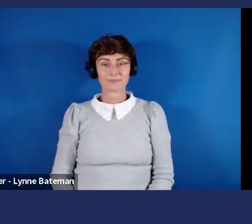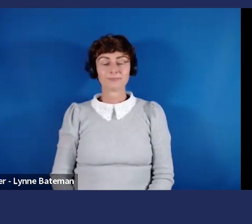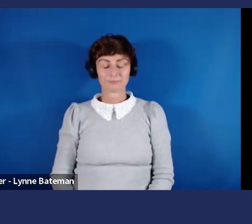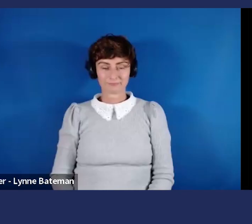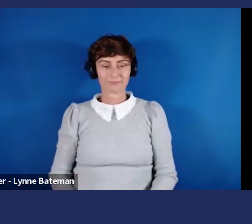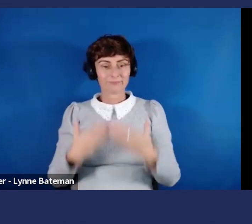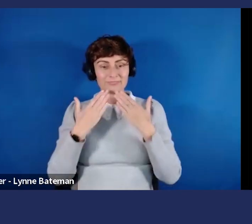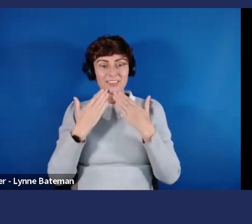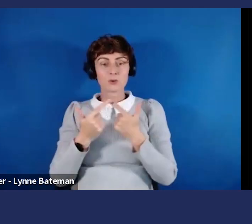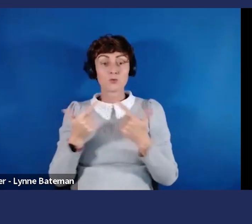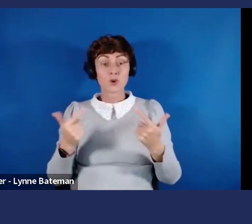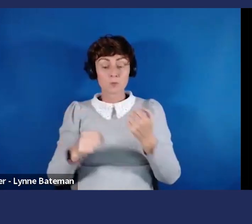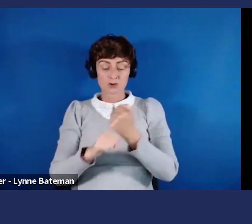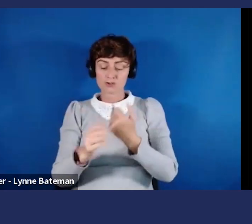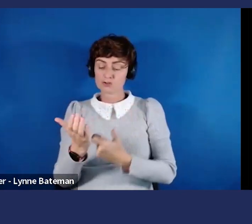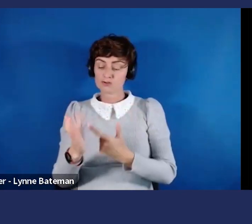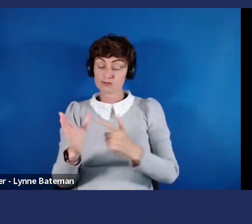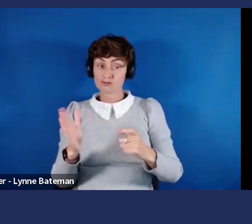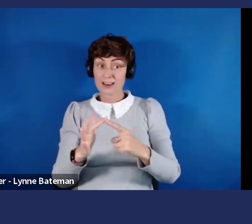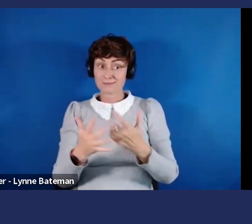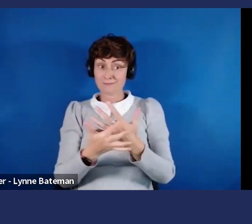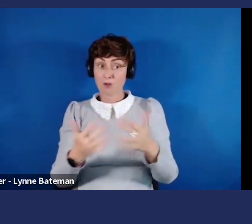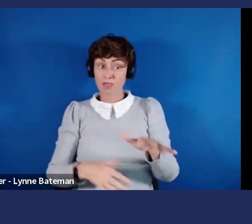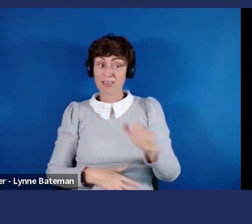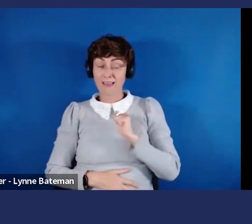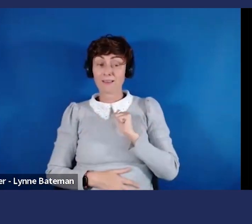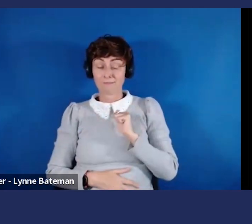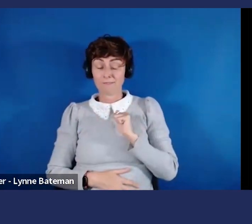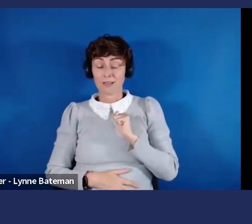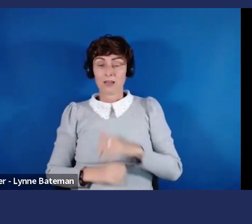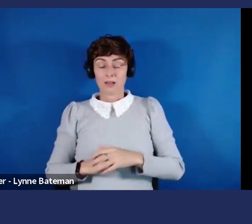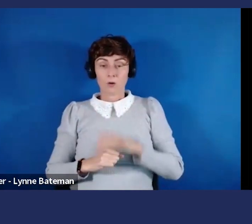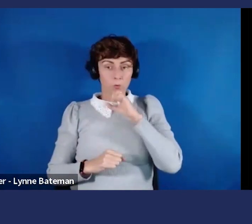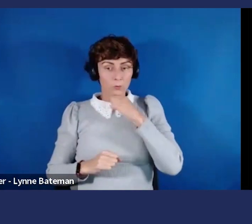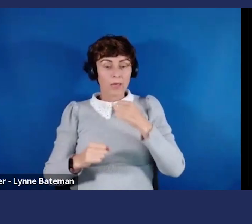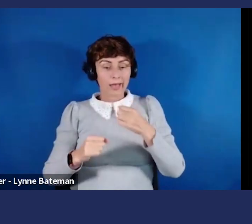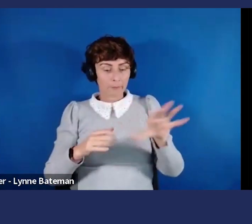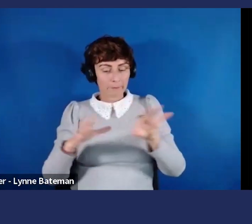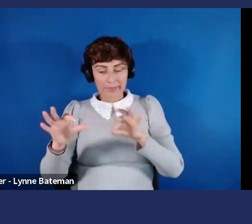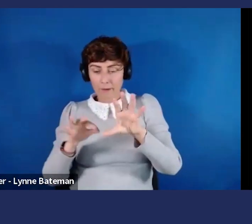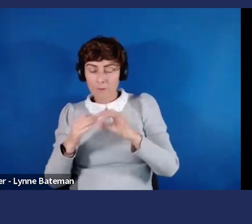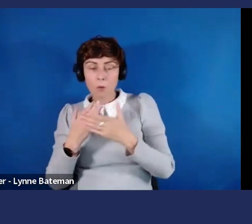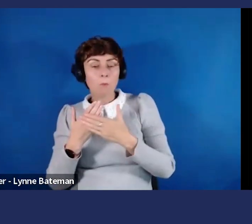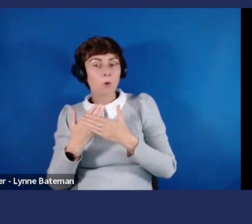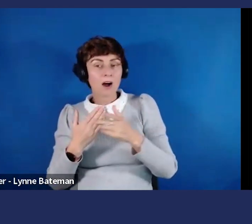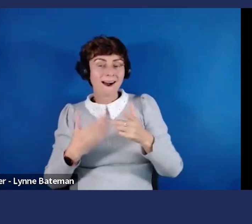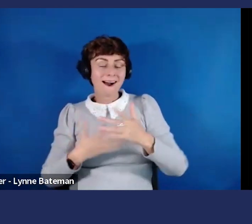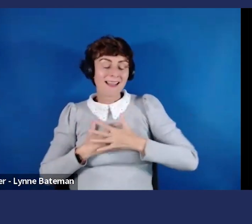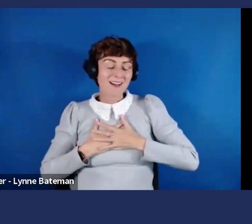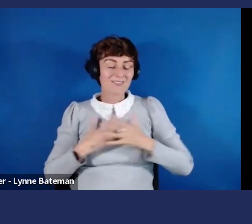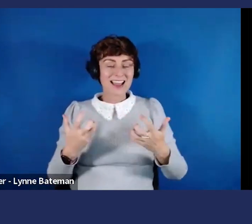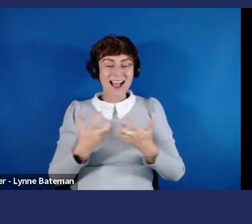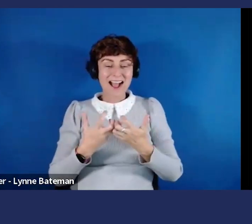Thank you so much, Grace. And there's a lot in there of what you just said, I think, that we'll pick up on the panel, but I really loved how you described